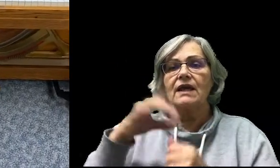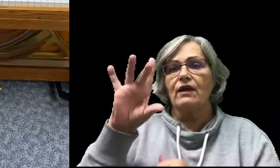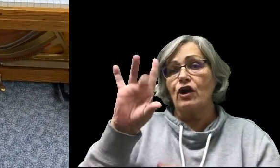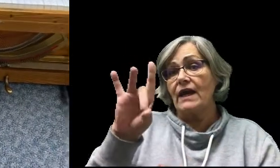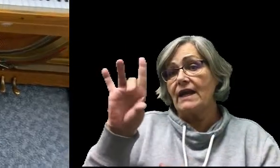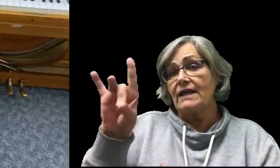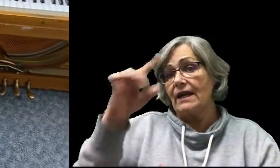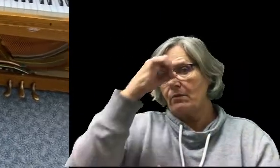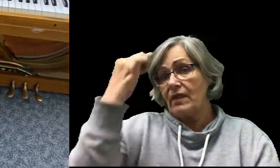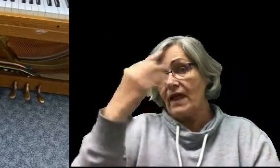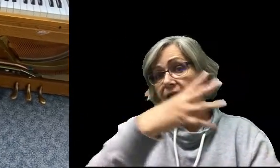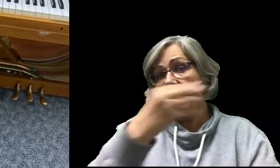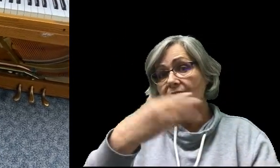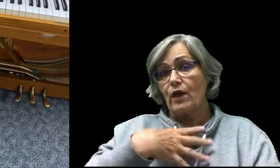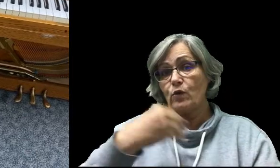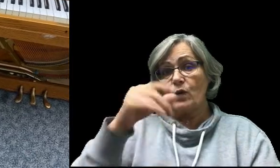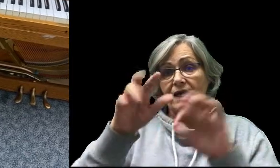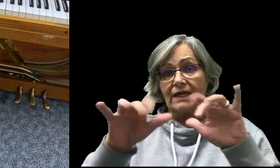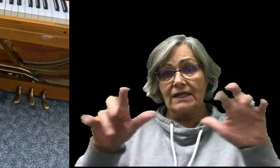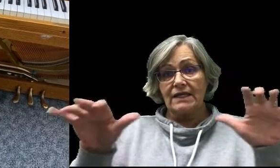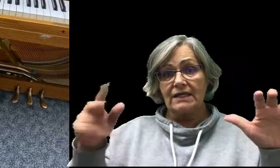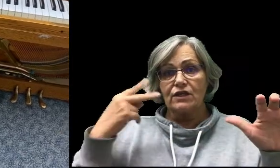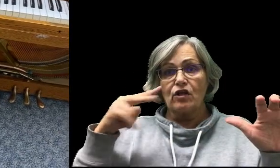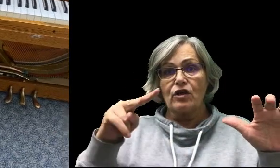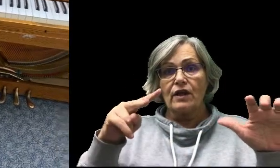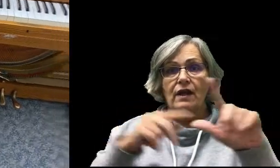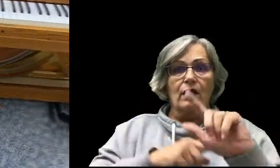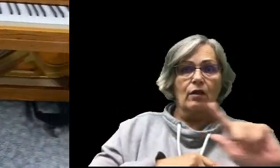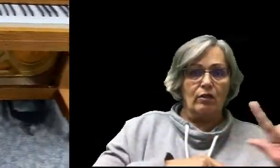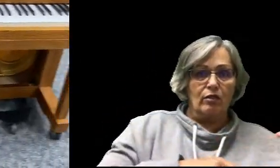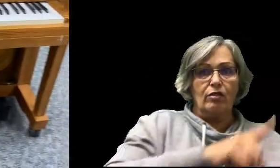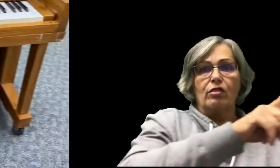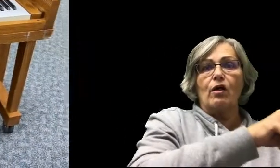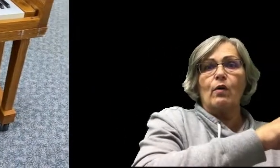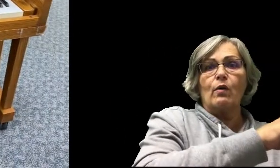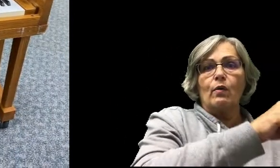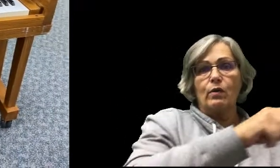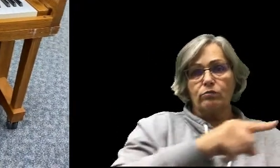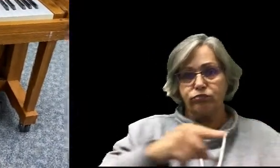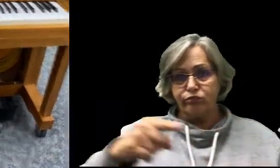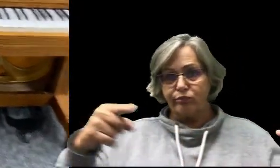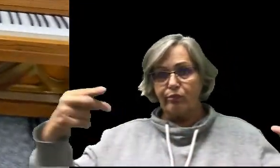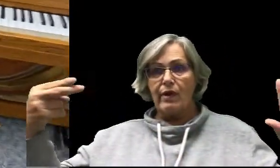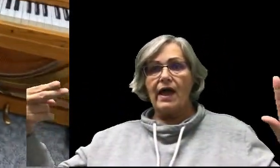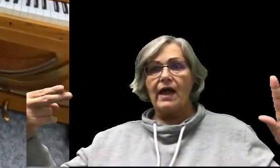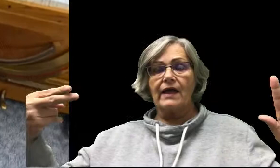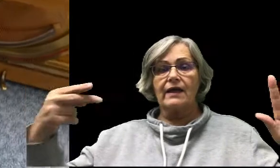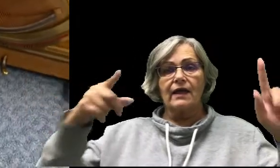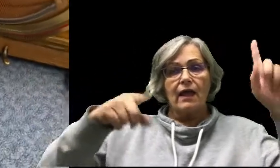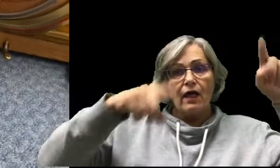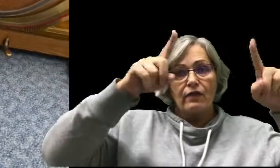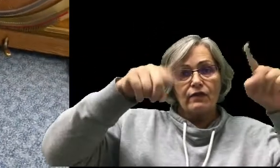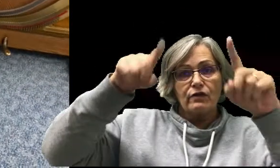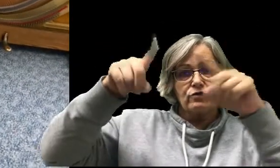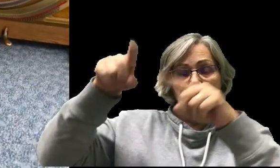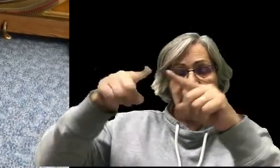88 black and white keys on this piano. Look at the low end and then the high end. The strings also